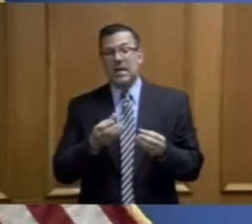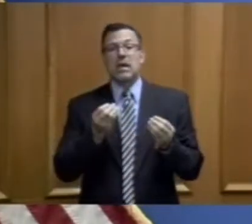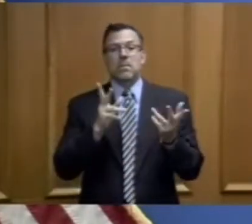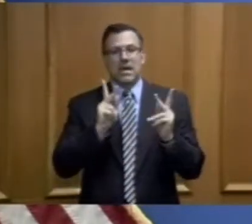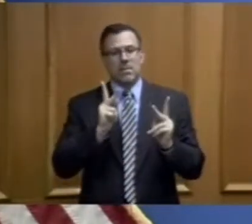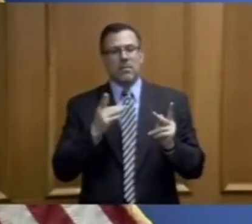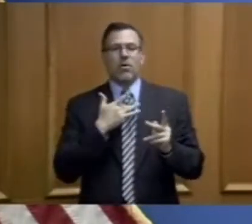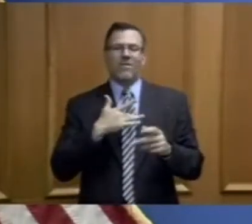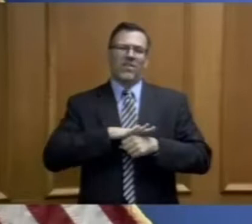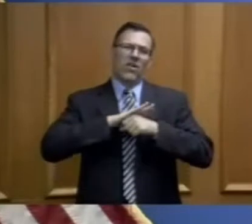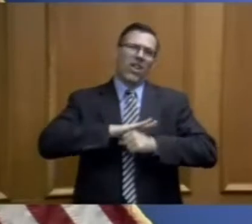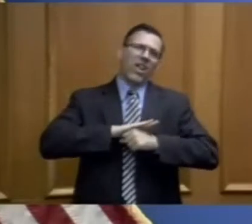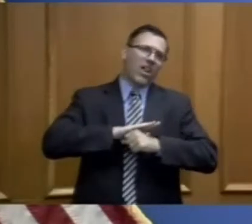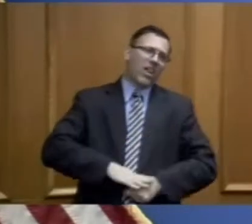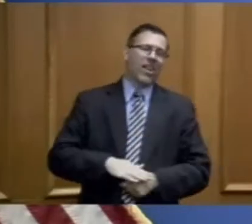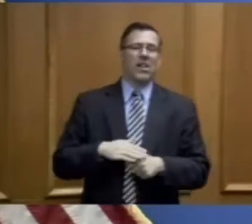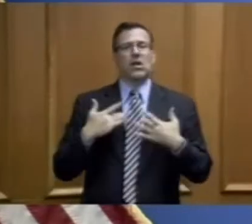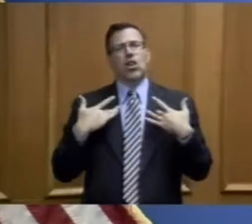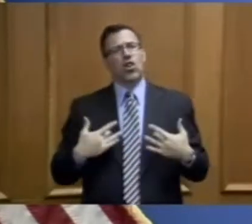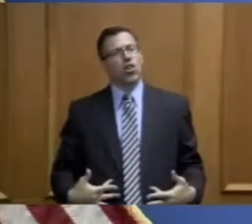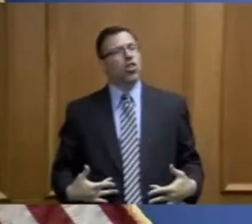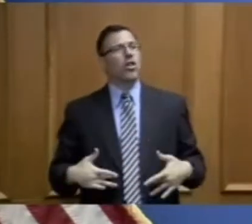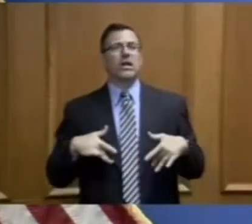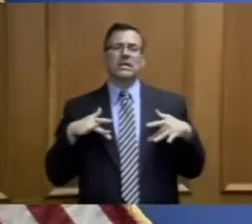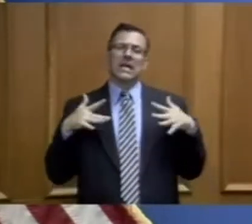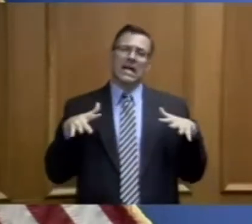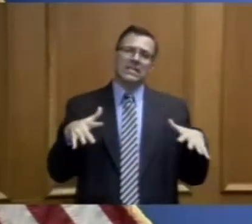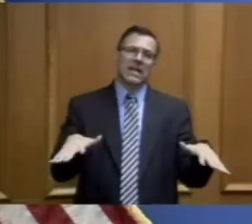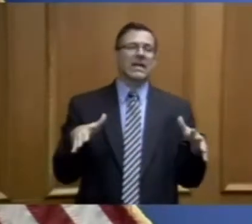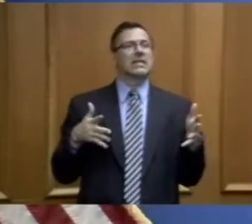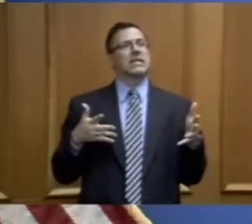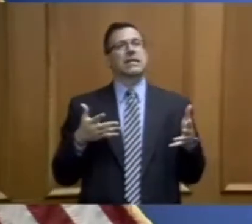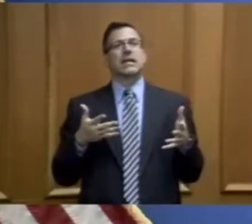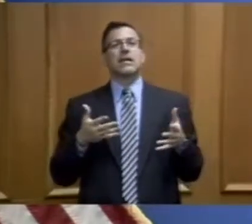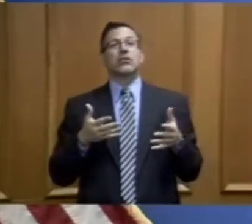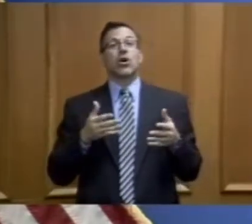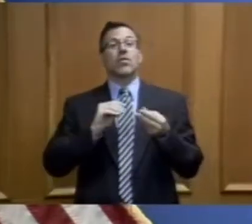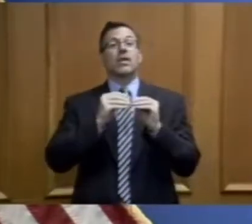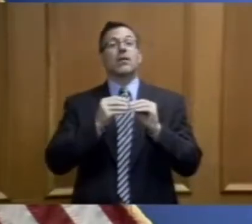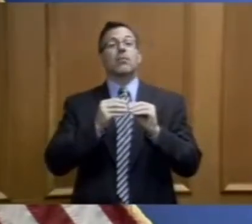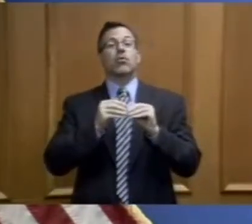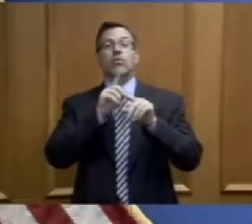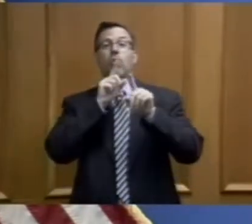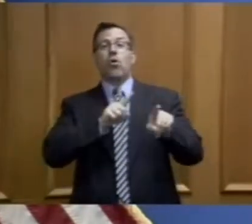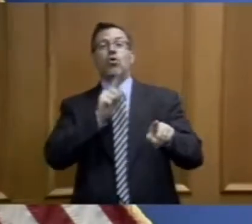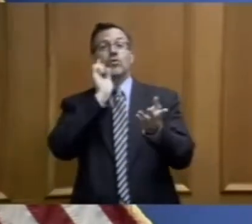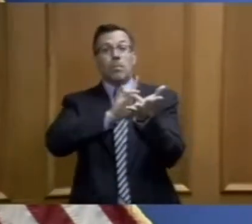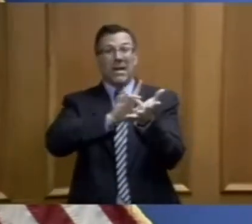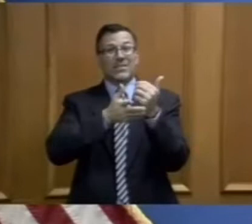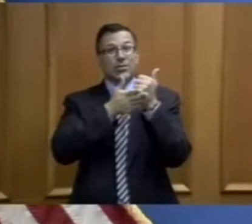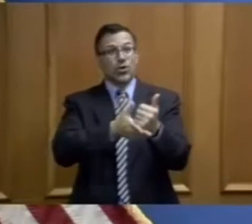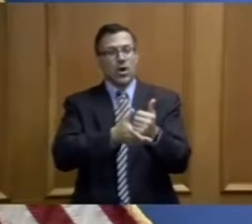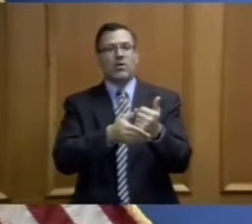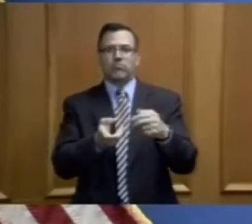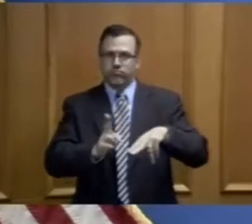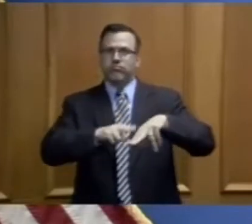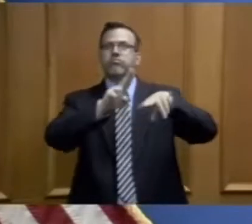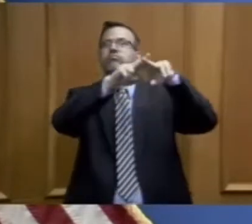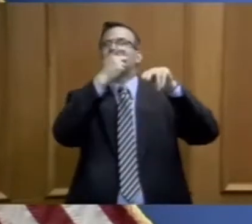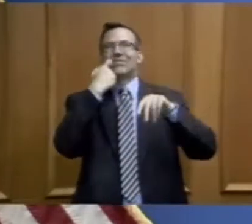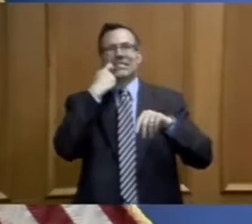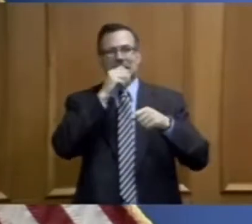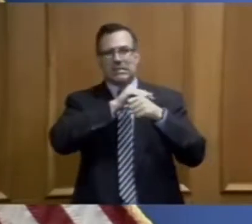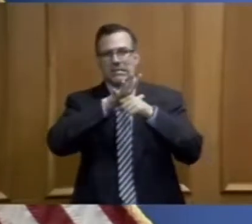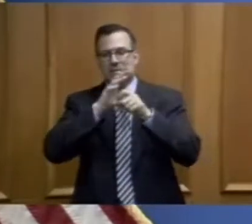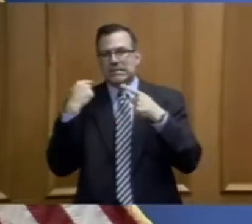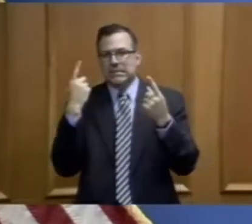calls as well as increase in prescribing rates for anti-anxiety and antidepressant medications. Our local community